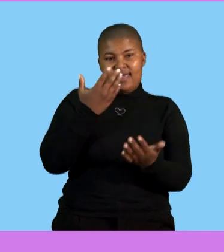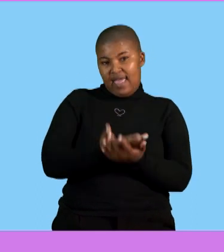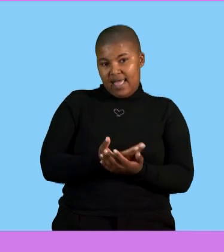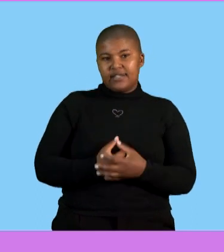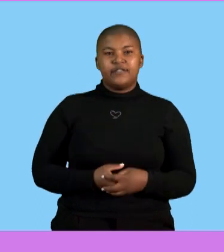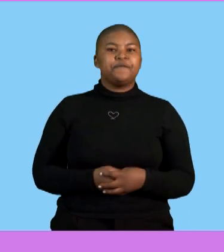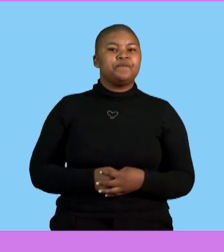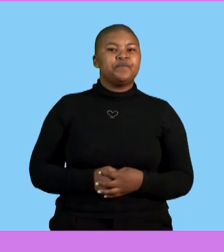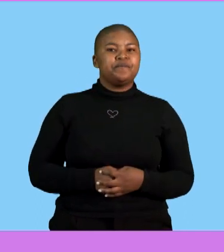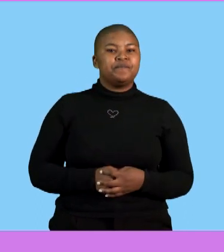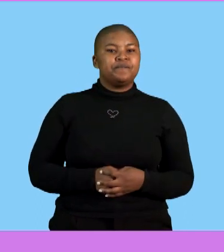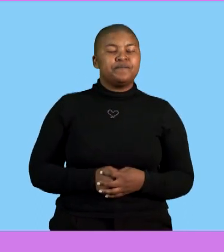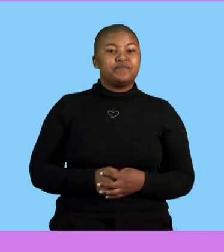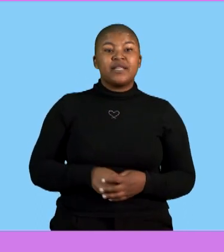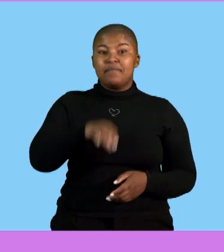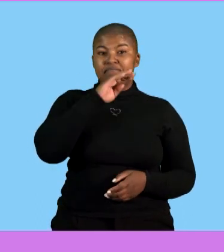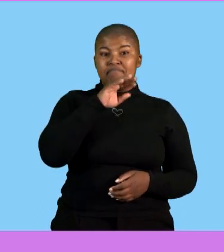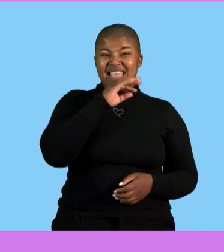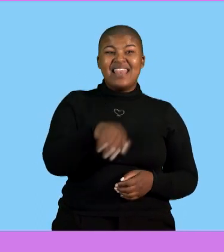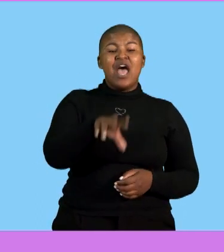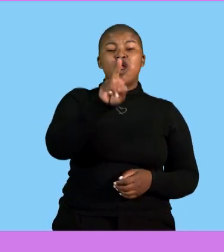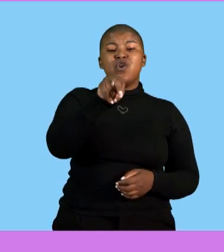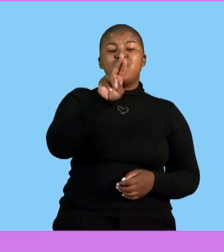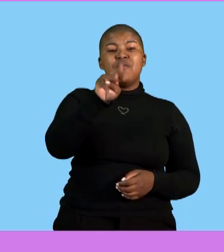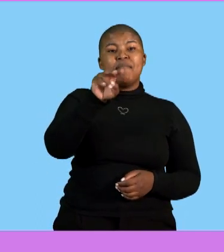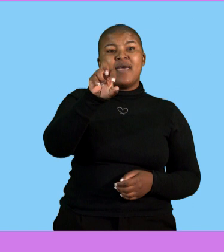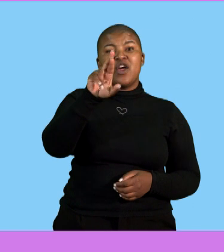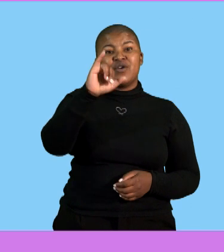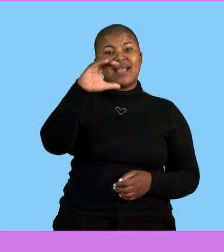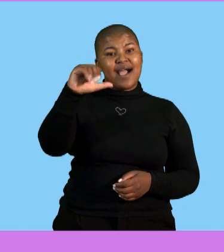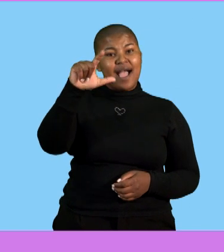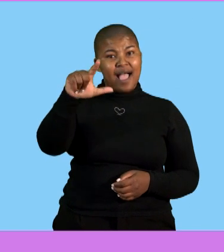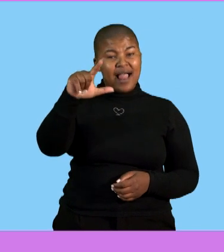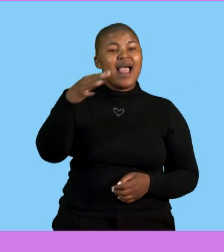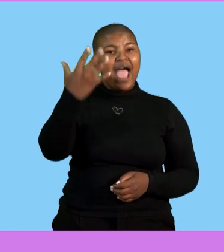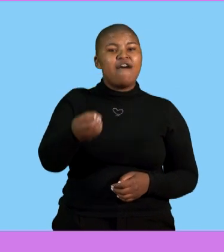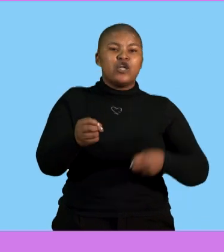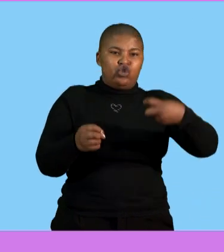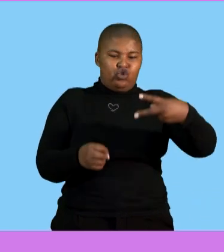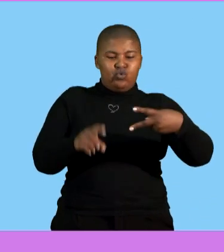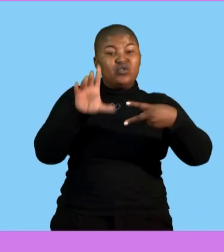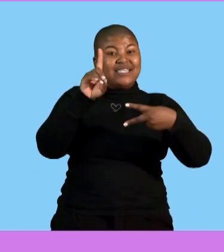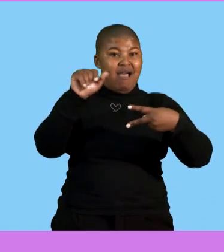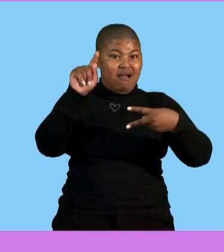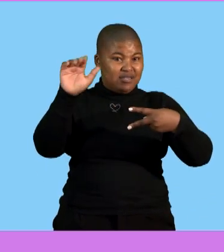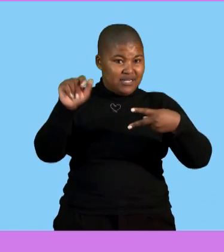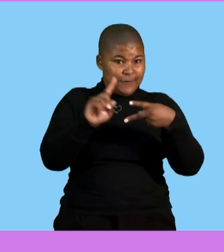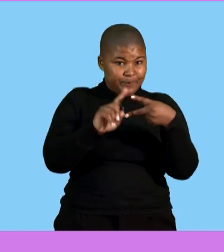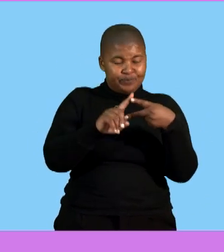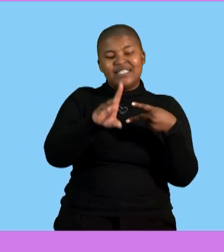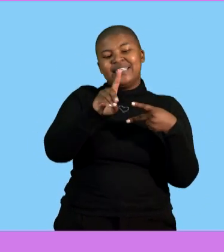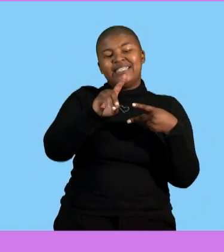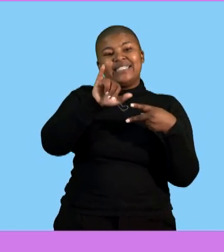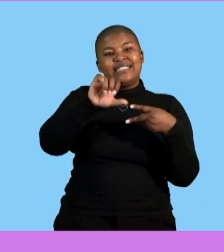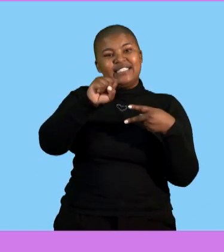Now, under numerical data, we are looking at two types of data, from there of which it's the discrete data.